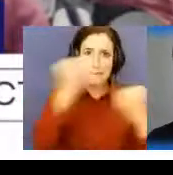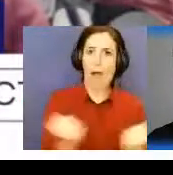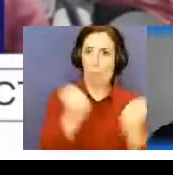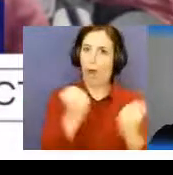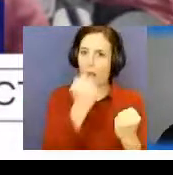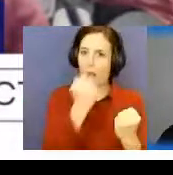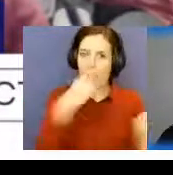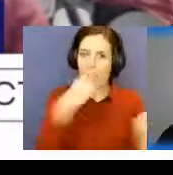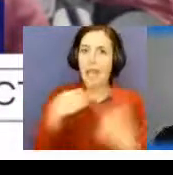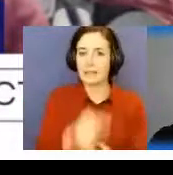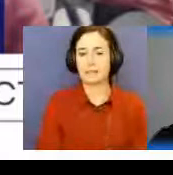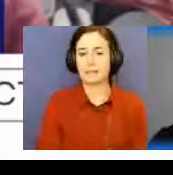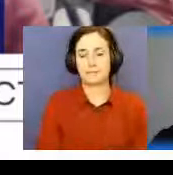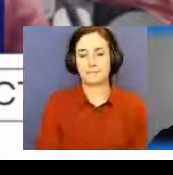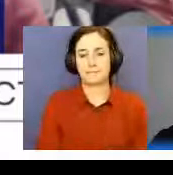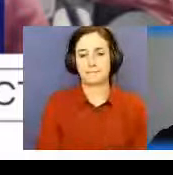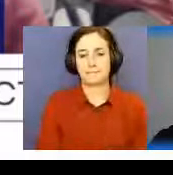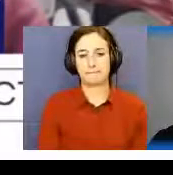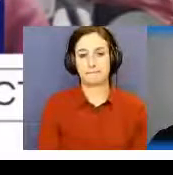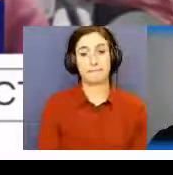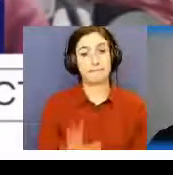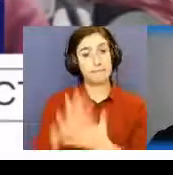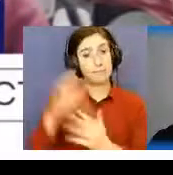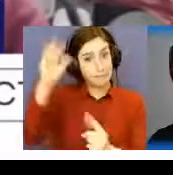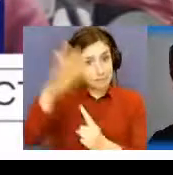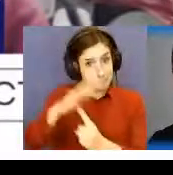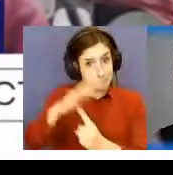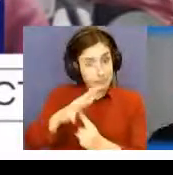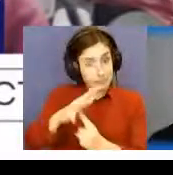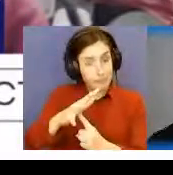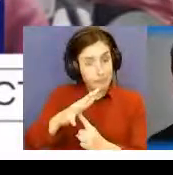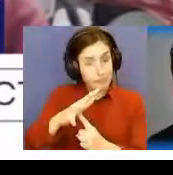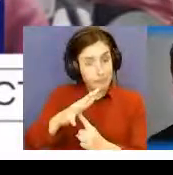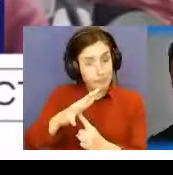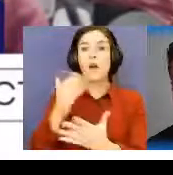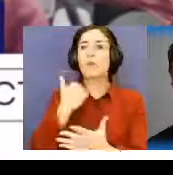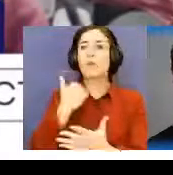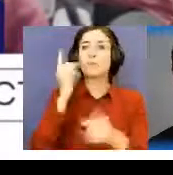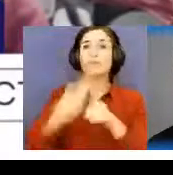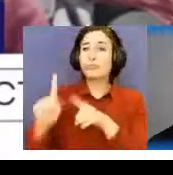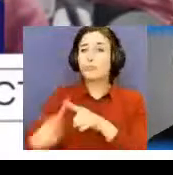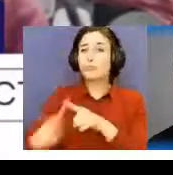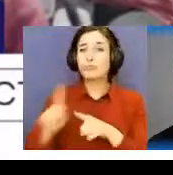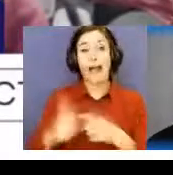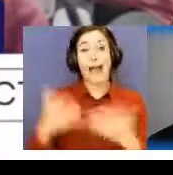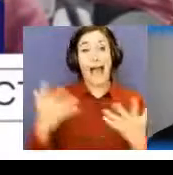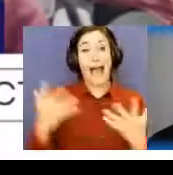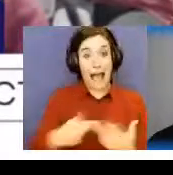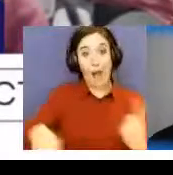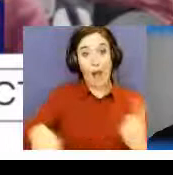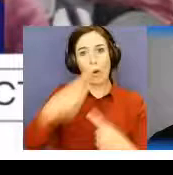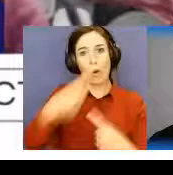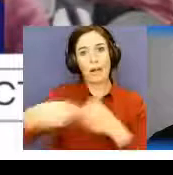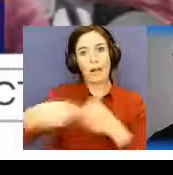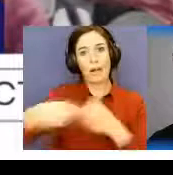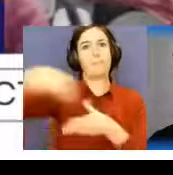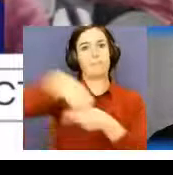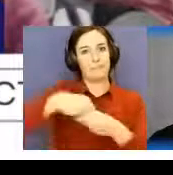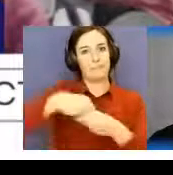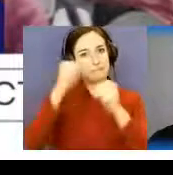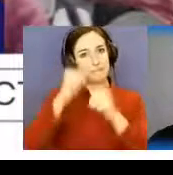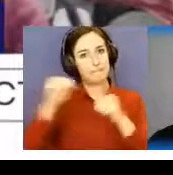about opportunities to get active in a way that's right for the individual. This isn't about pigeonholing people down a particular pathway. This is about working with